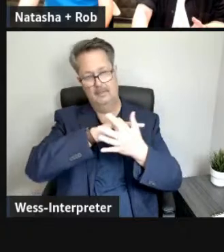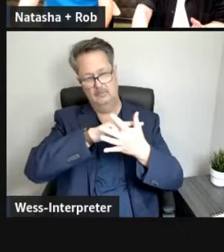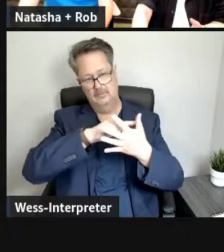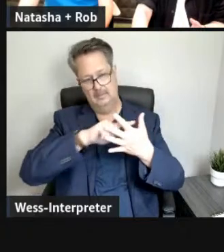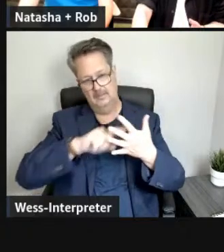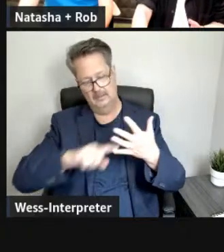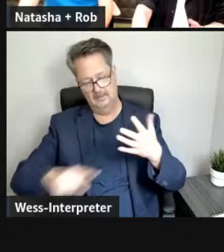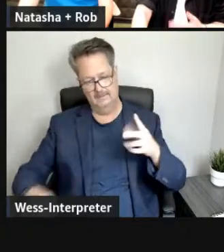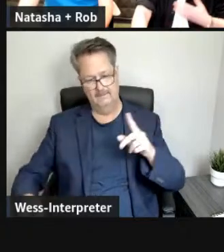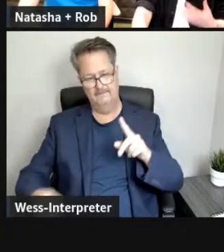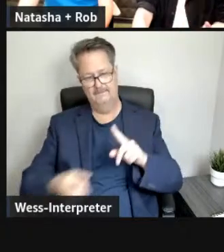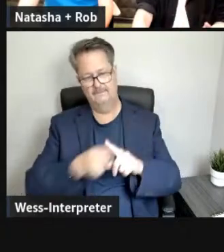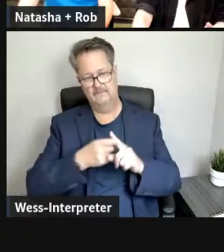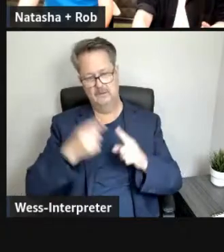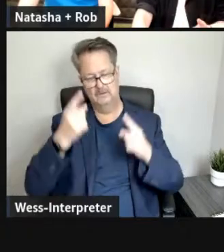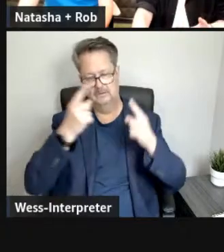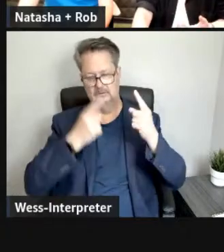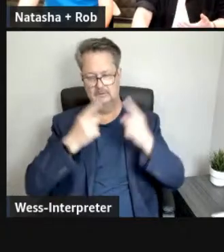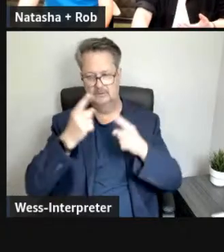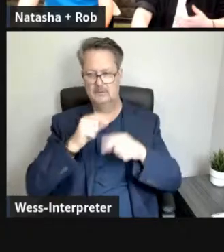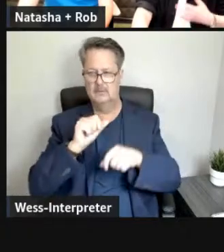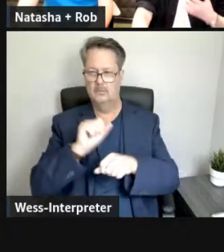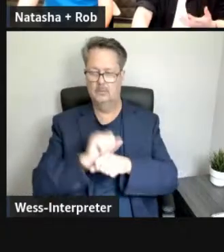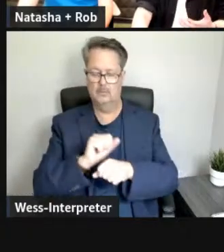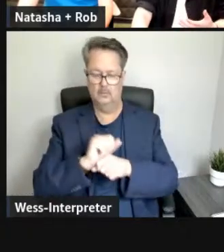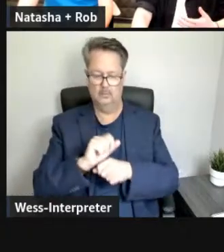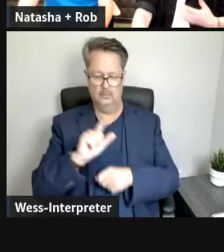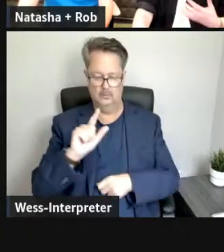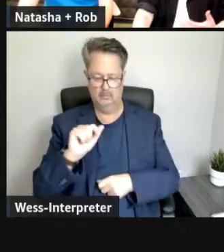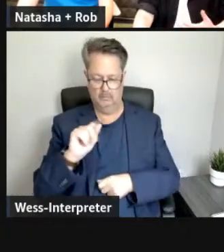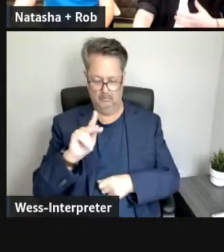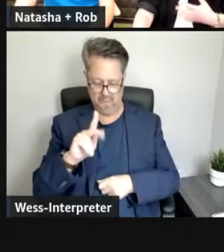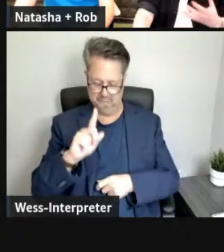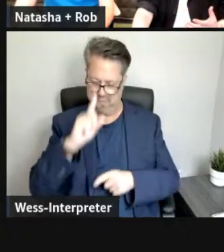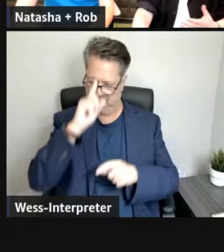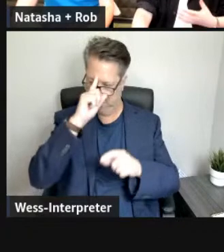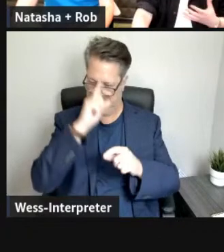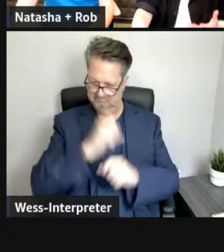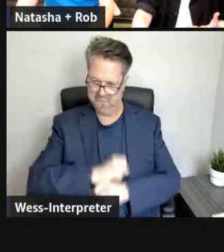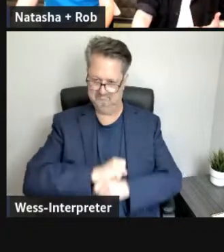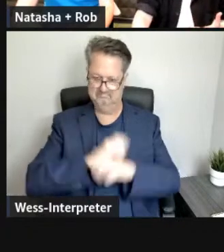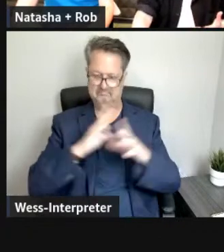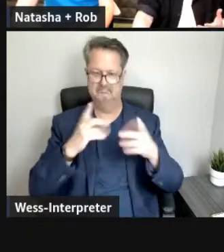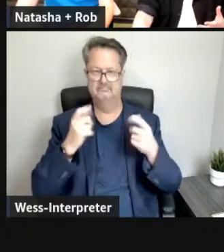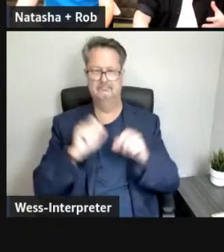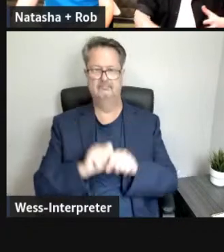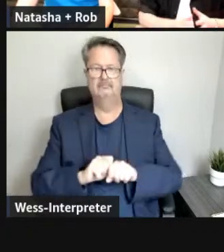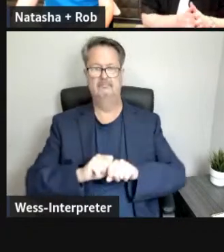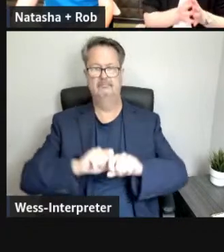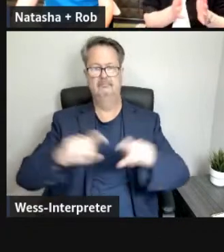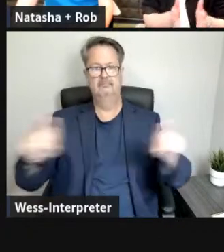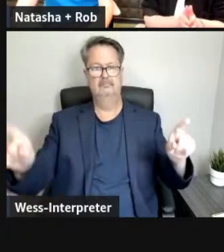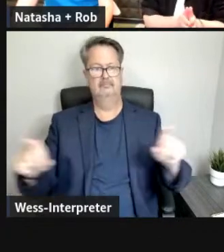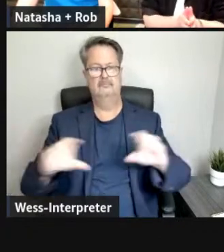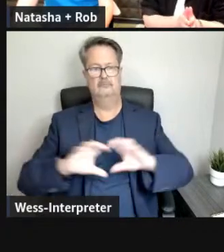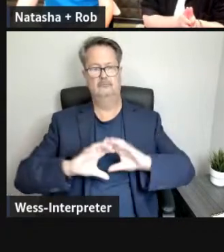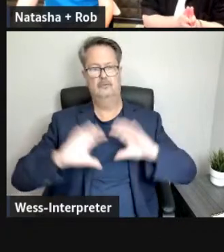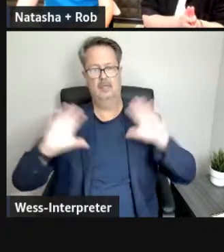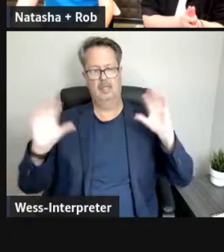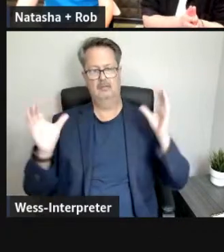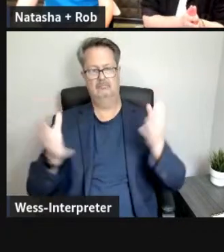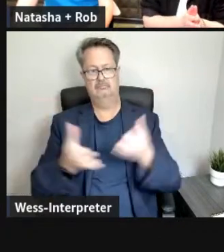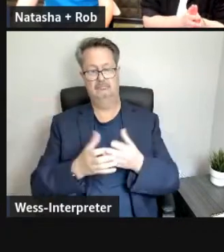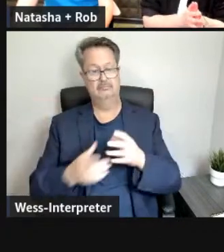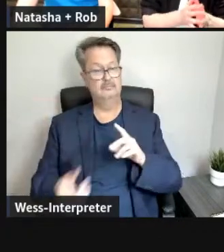our workload for a second. So let's imagine we've deployed a workload to our cluster. Now, when that workload first exists